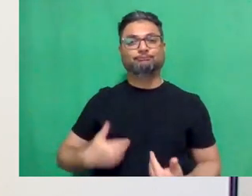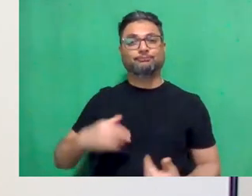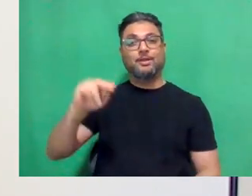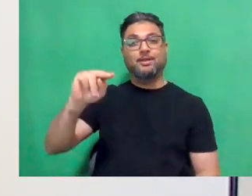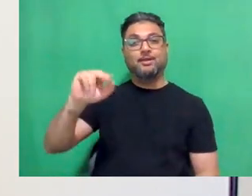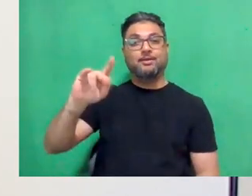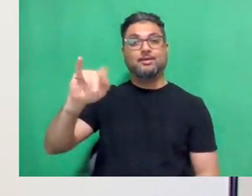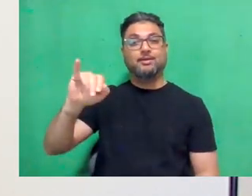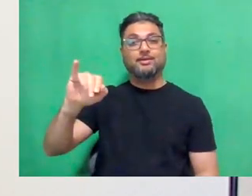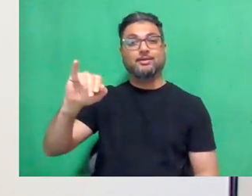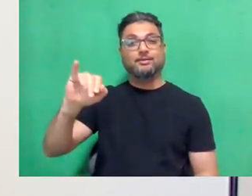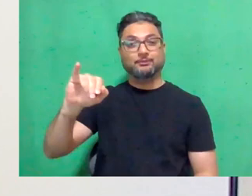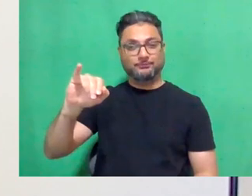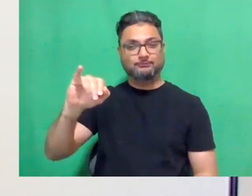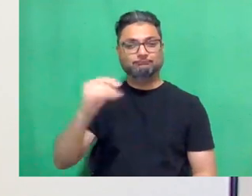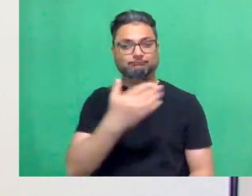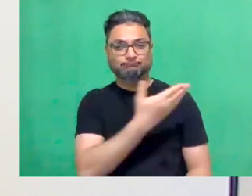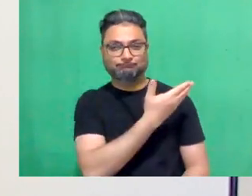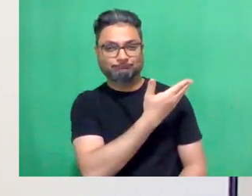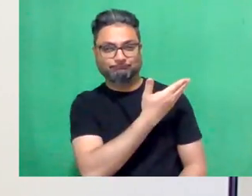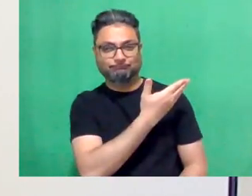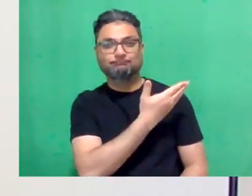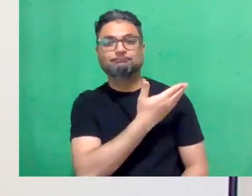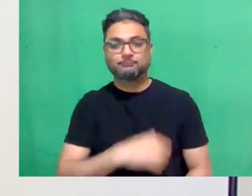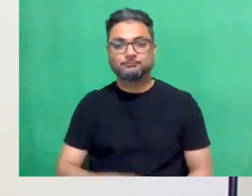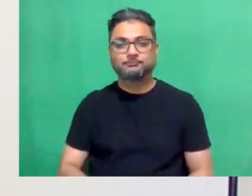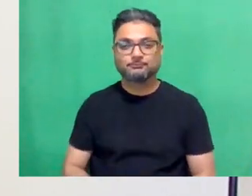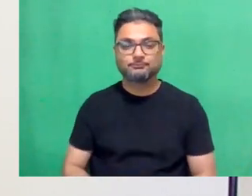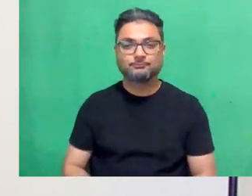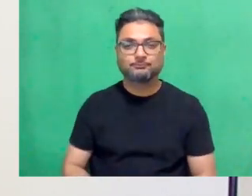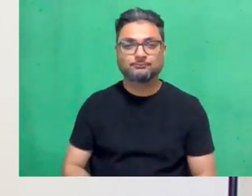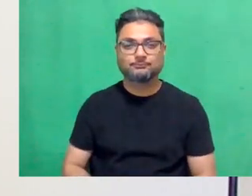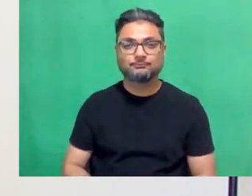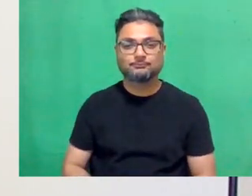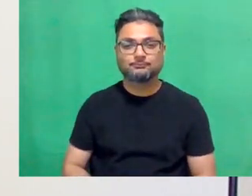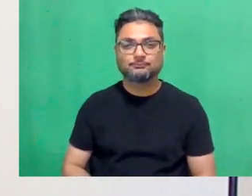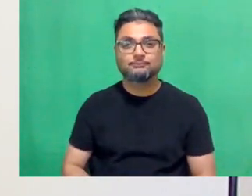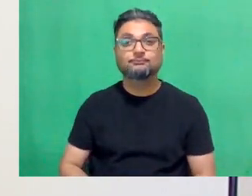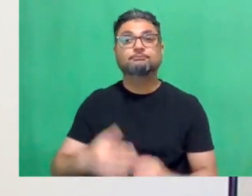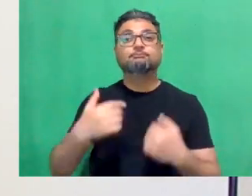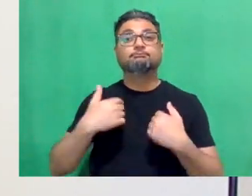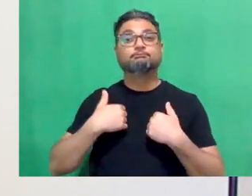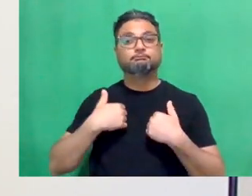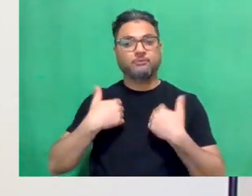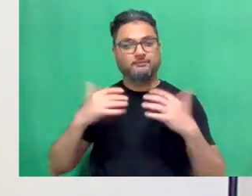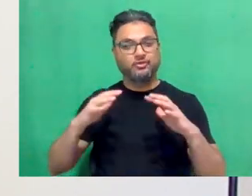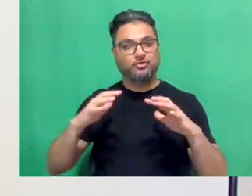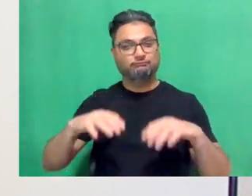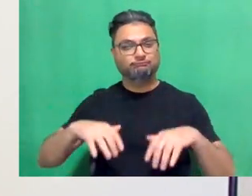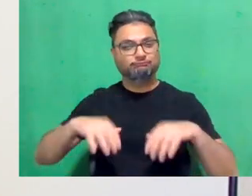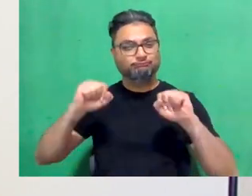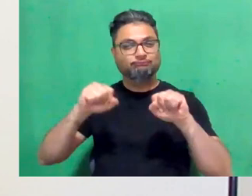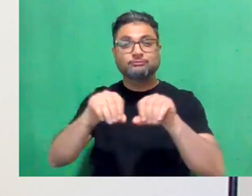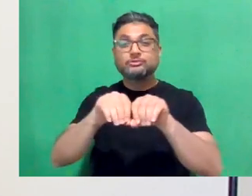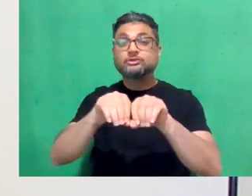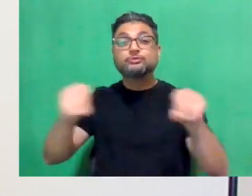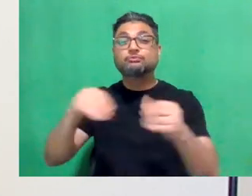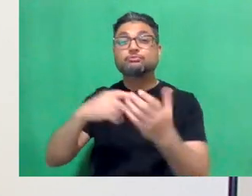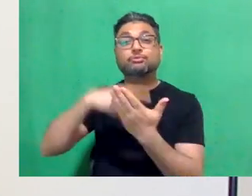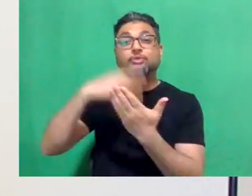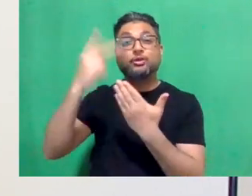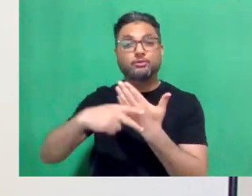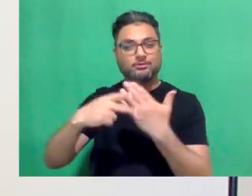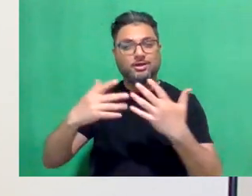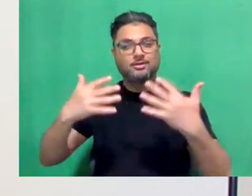call me Nikki. I myself am a GBC alumna, having taken the degree program in Hospitality